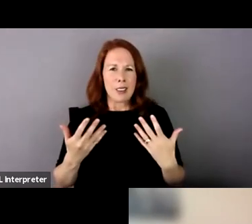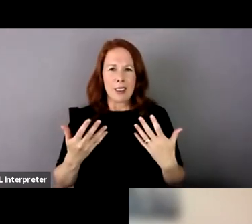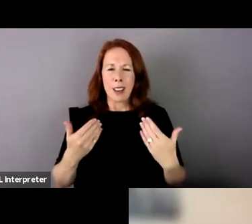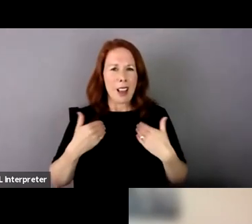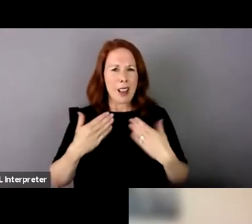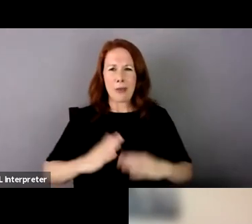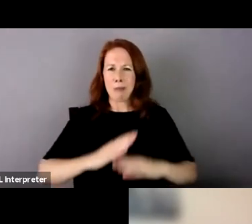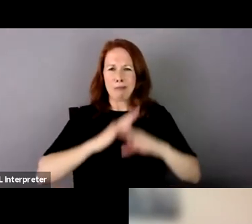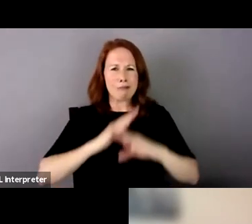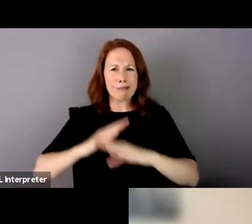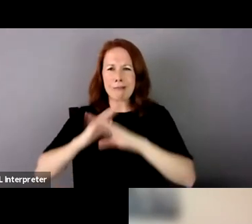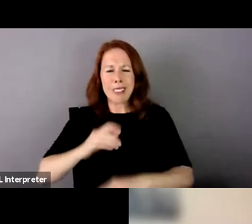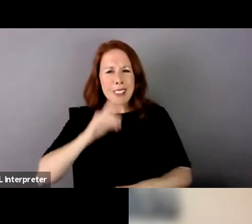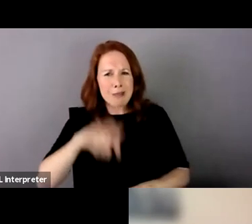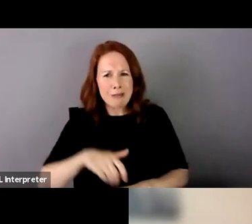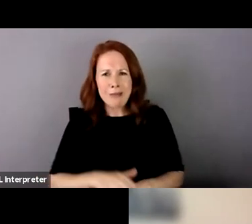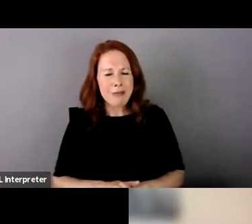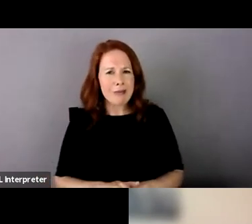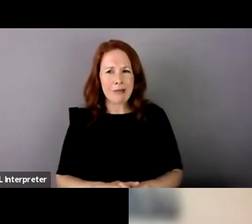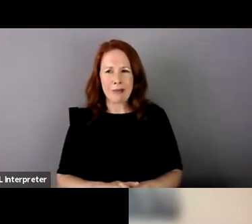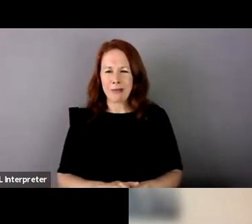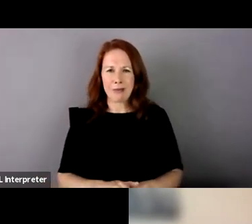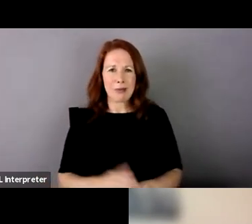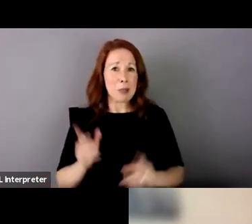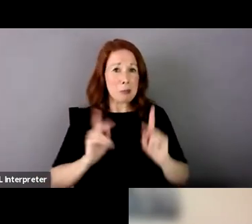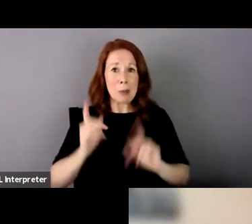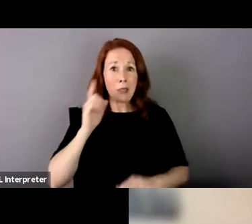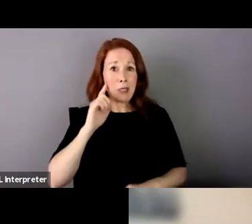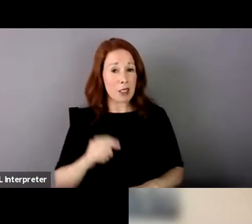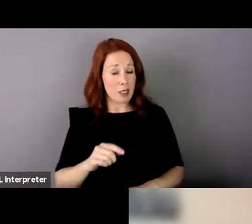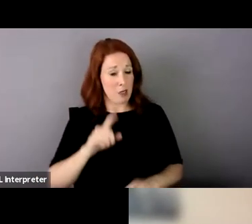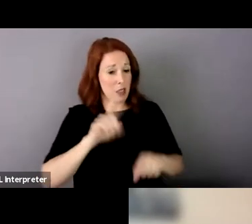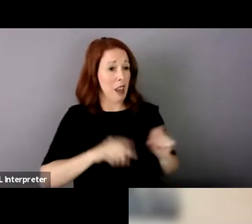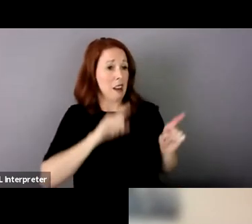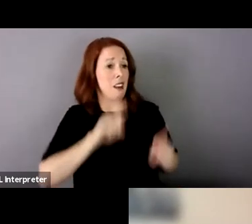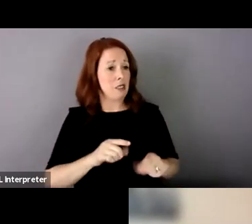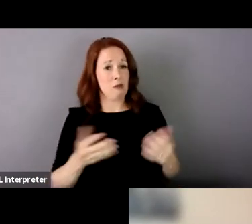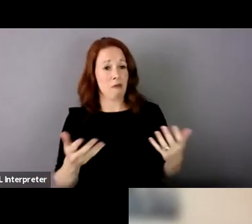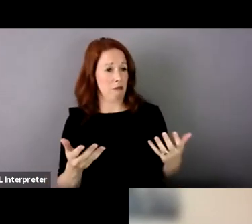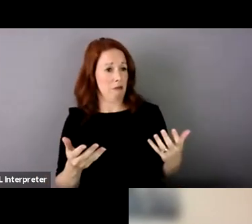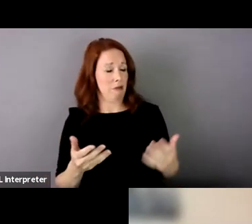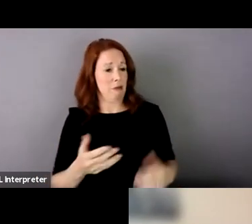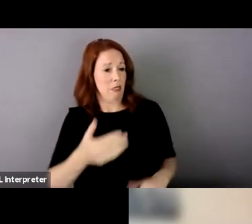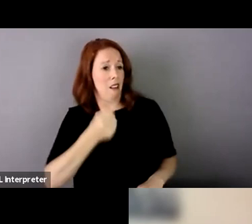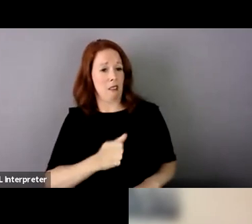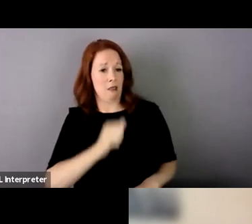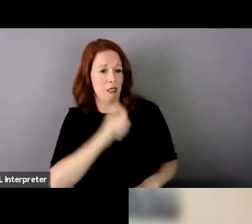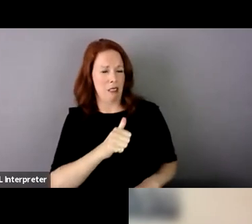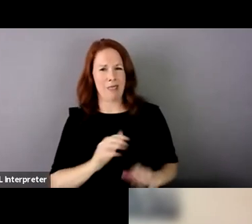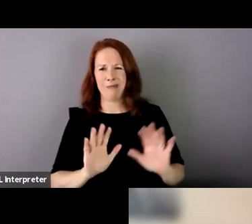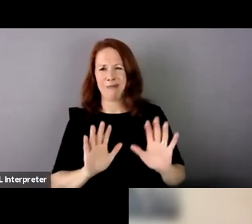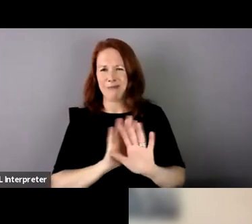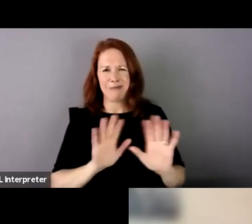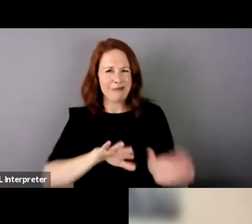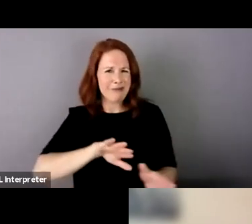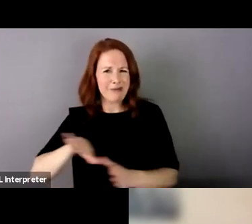mountains that we put forward with our perception that, you know, well, no, if you can't answer this question, then we're not going to consider you for employment.